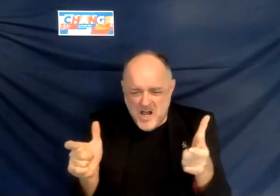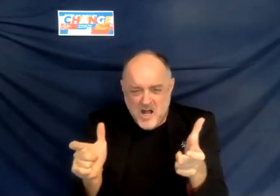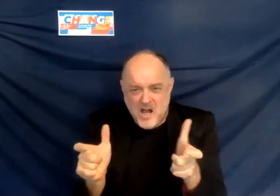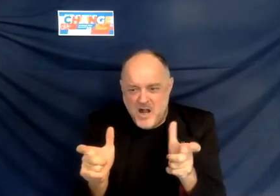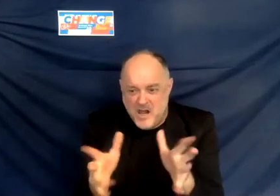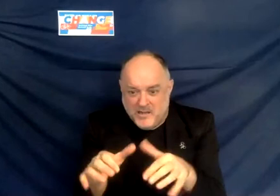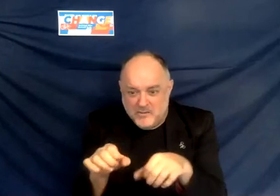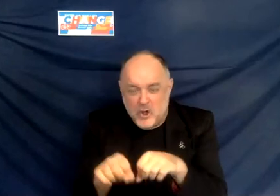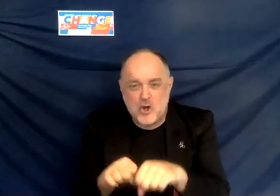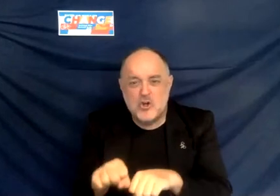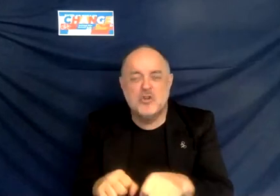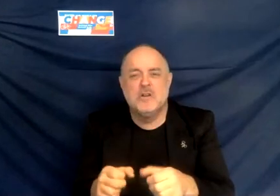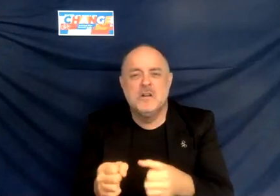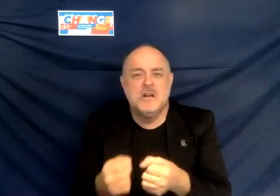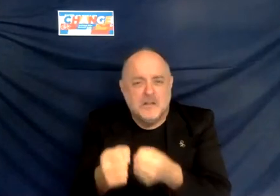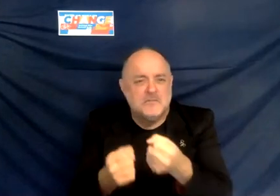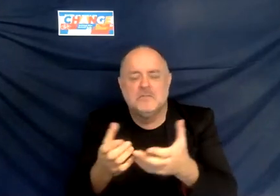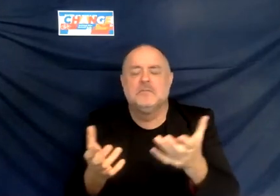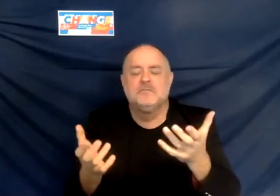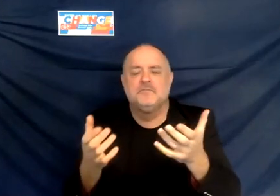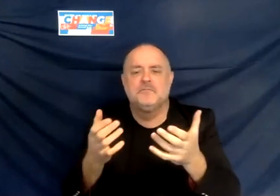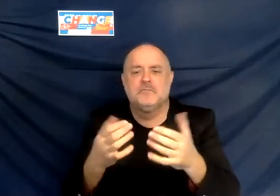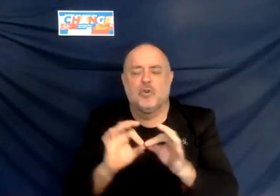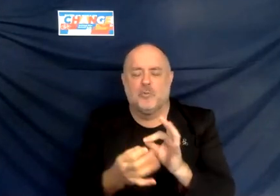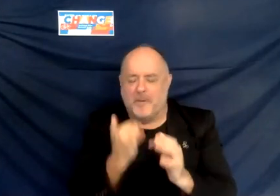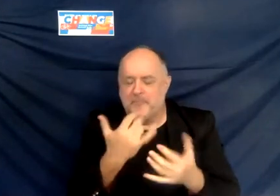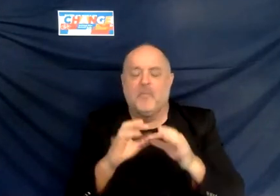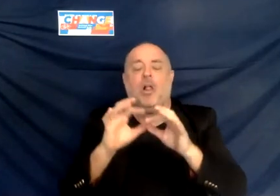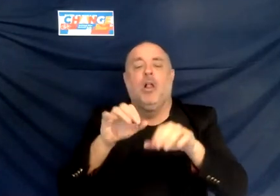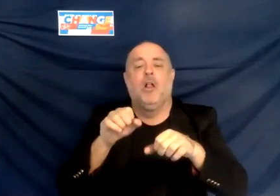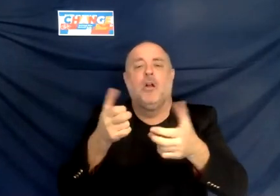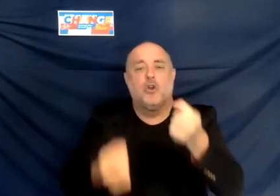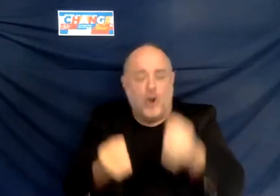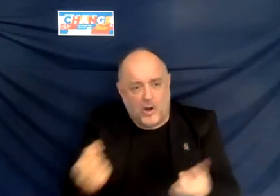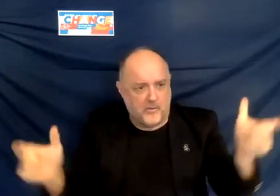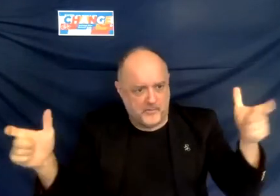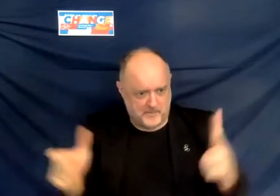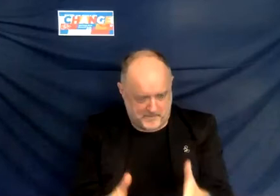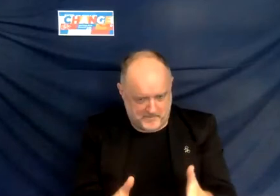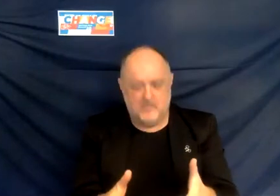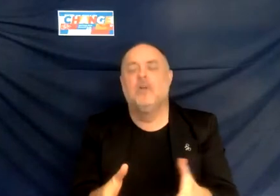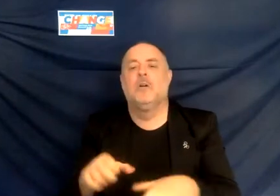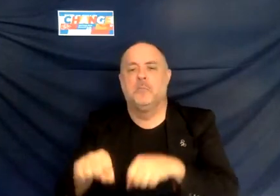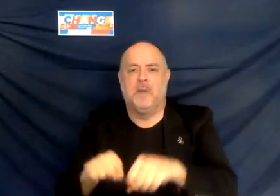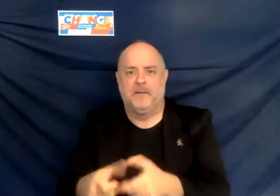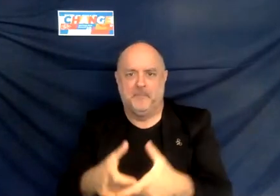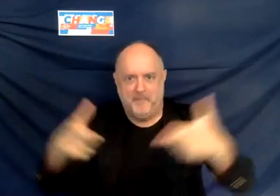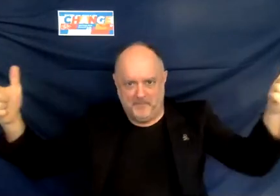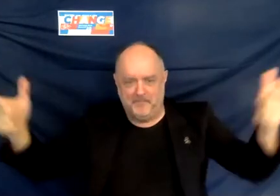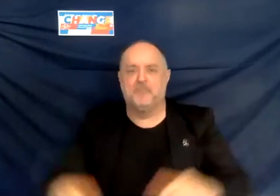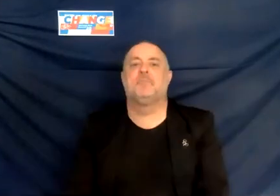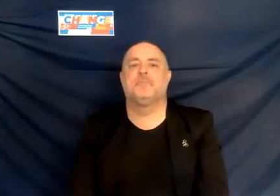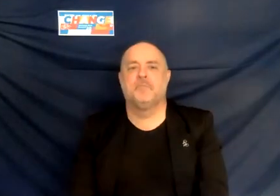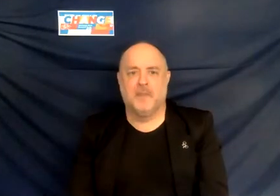bikes, but the idea is to create a much more pedestrian friendly or non-bicycle friendly It's space. still accessible